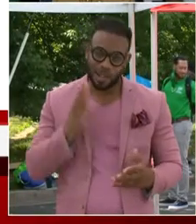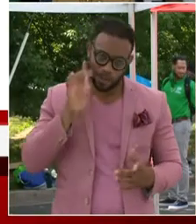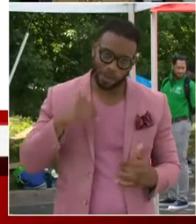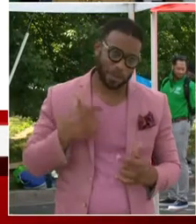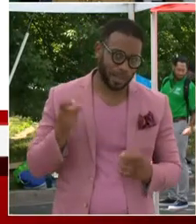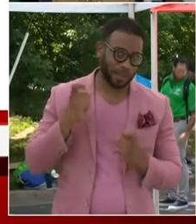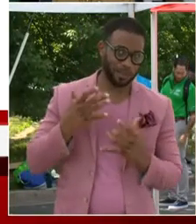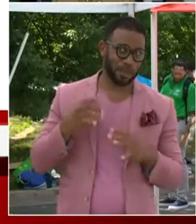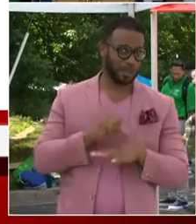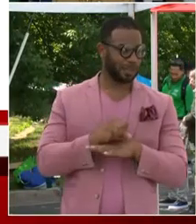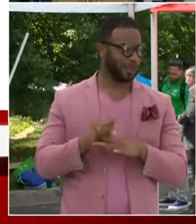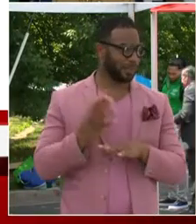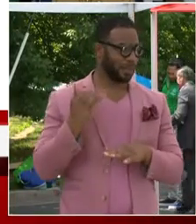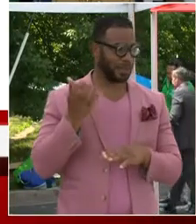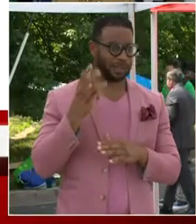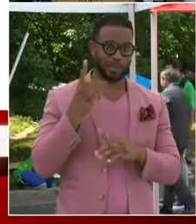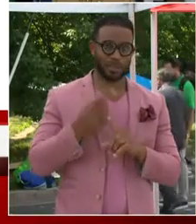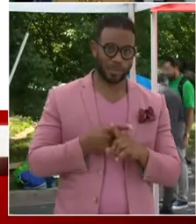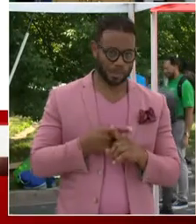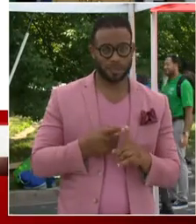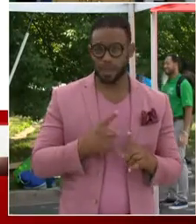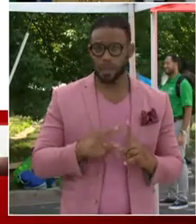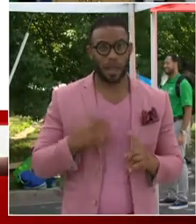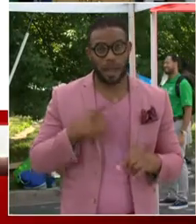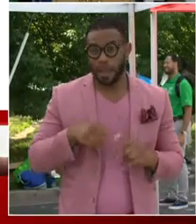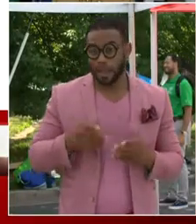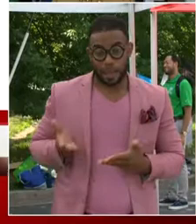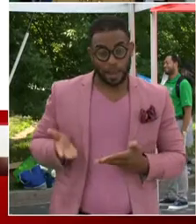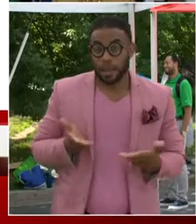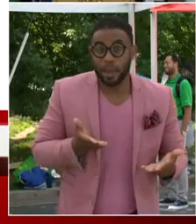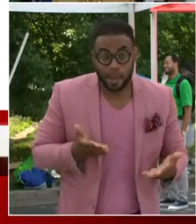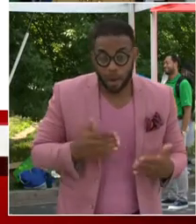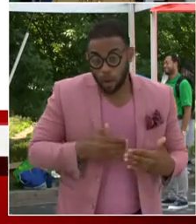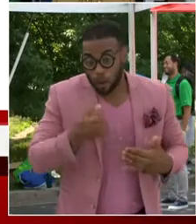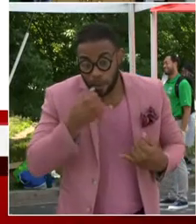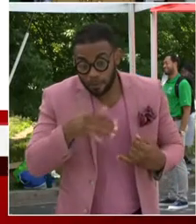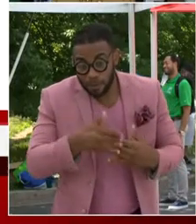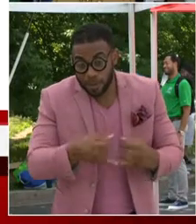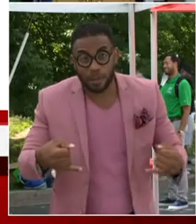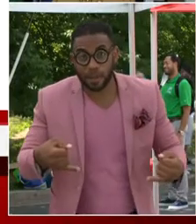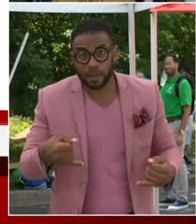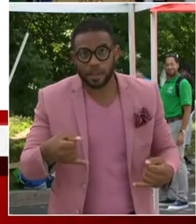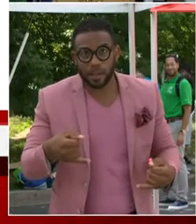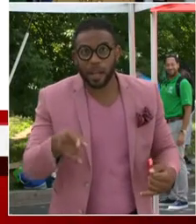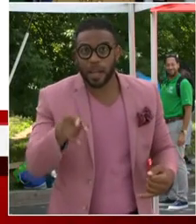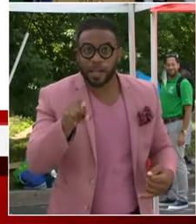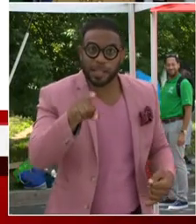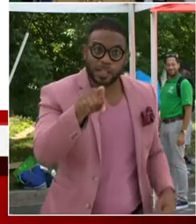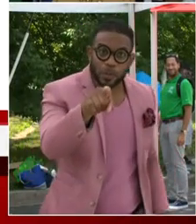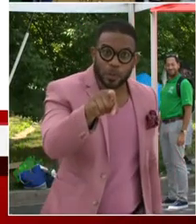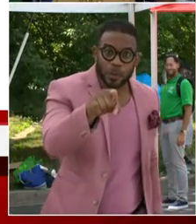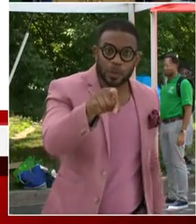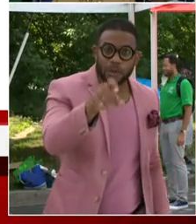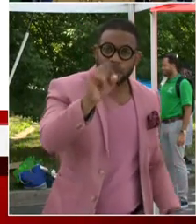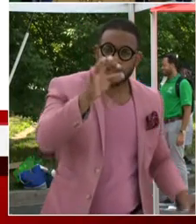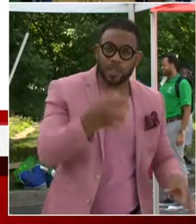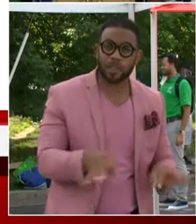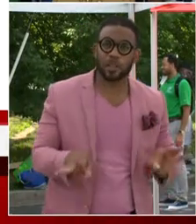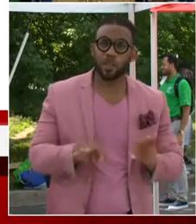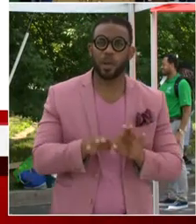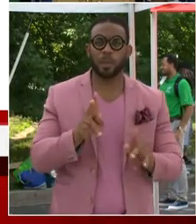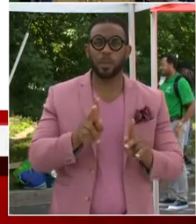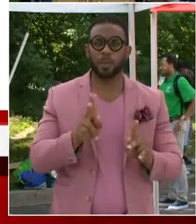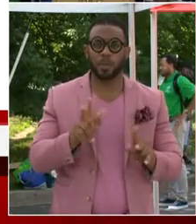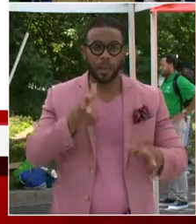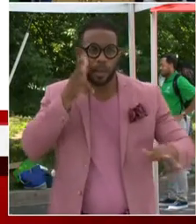been given a big stage over the past 16 months, but I can't carry us across the finish line by myself. And it's tremendously important that people